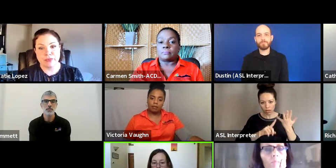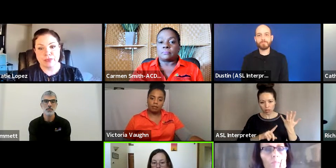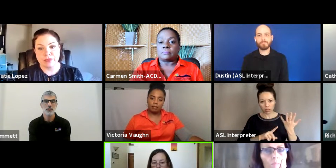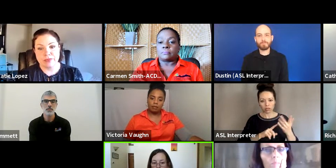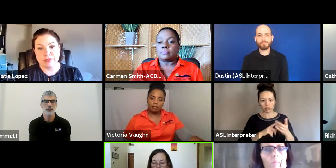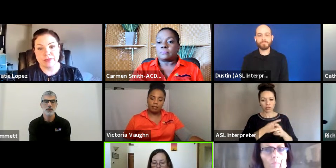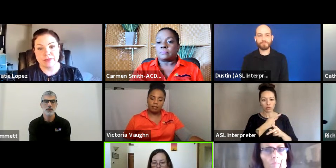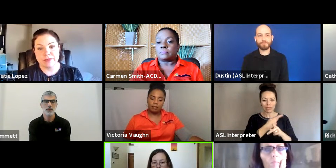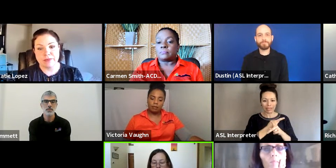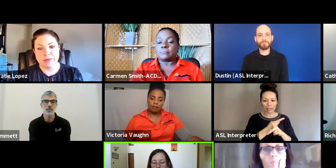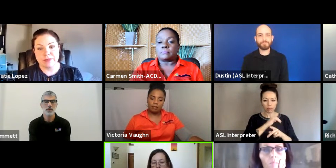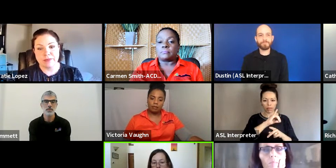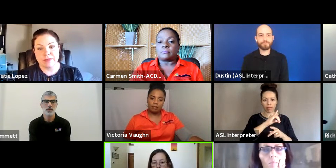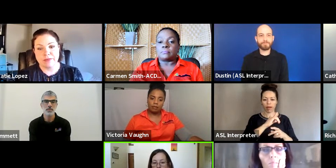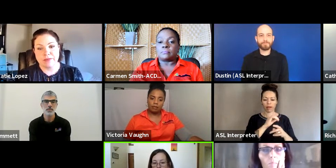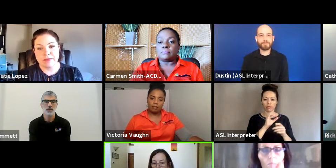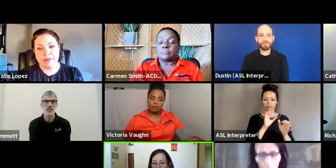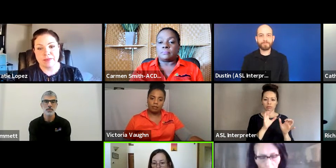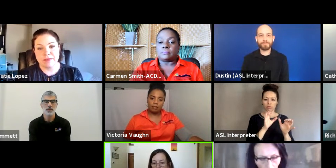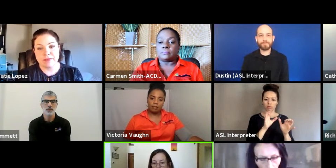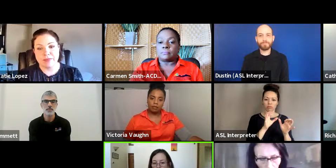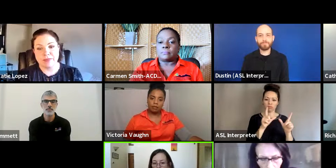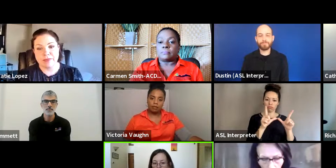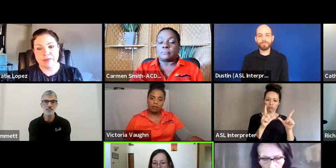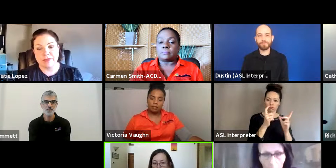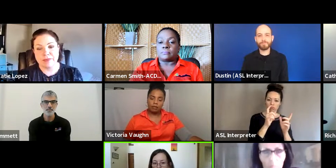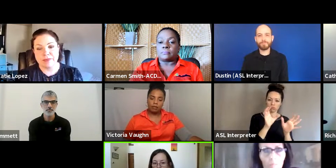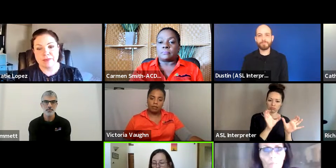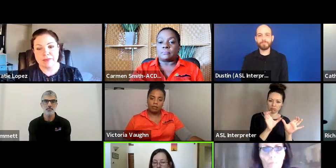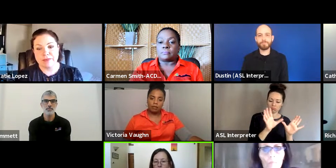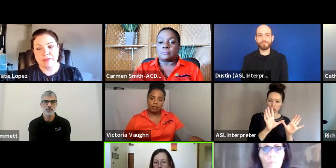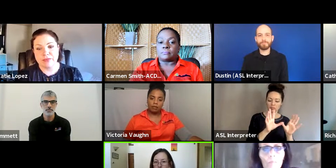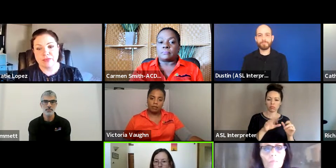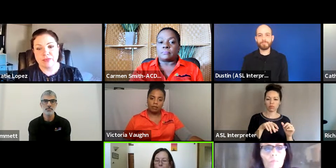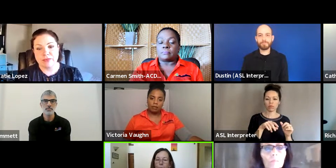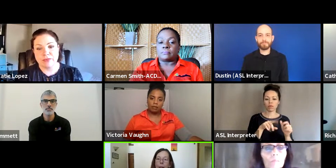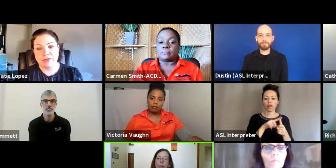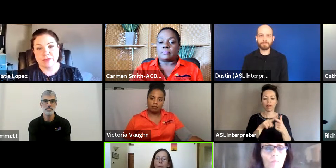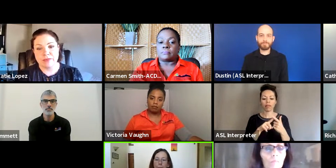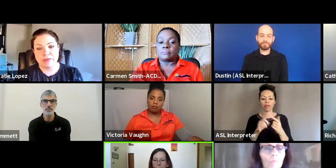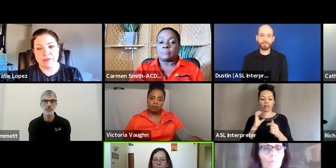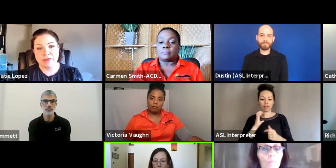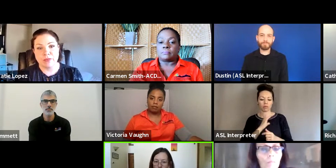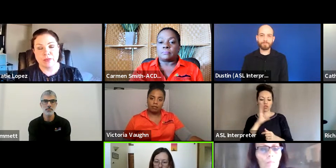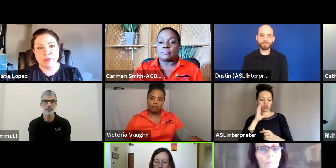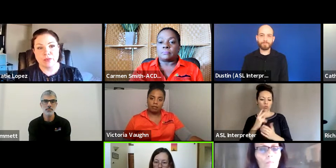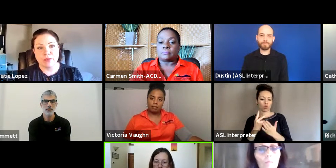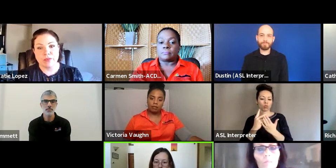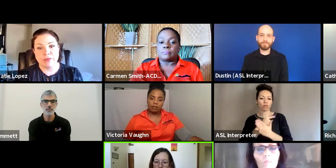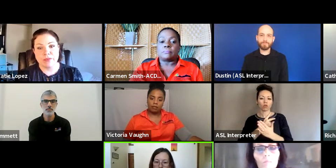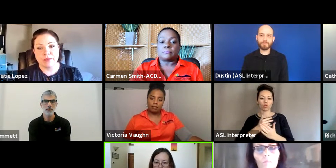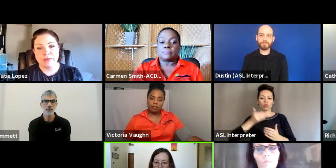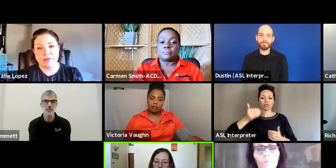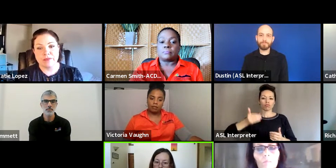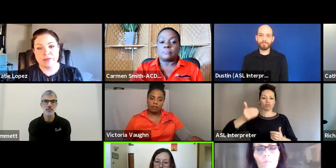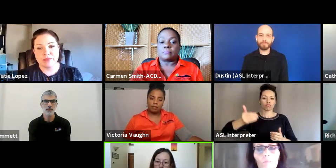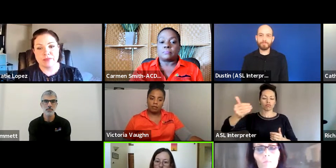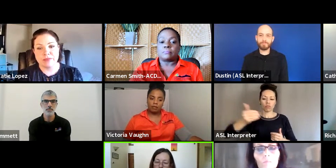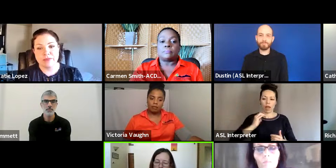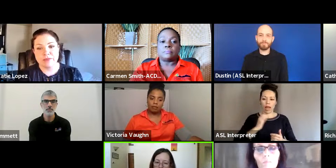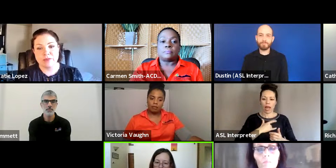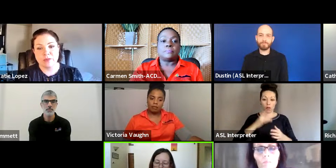to maintain the credential. And then the commission would review it on whatever time frame we determined. Is